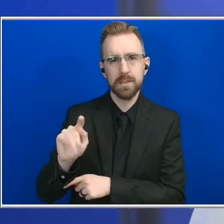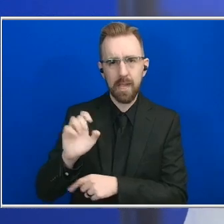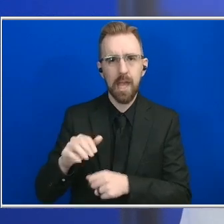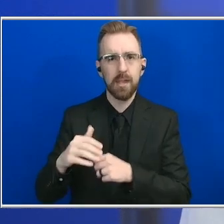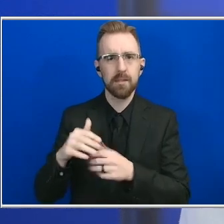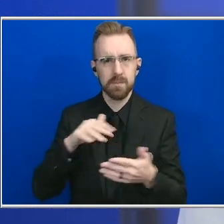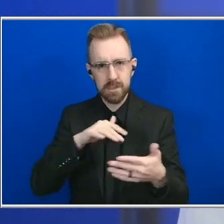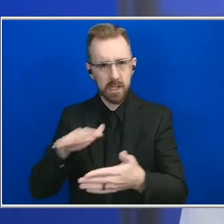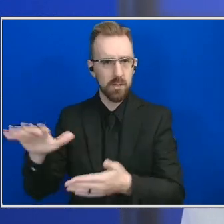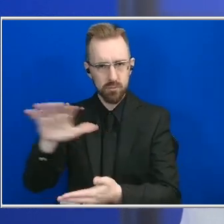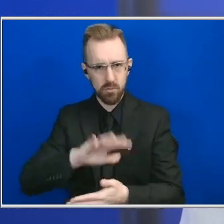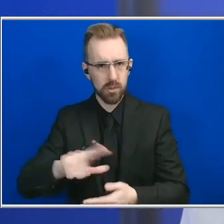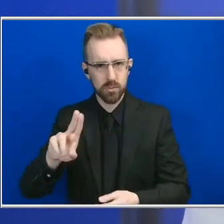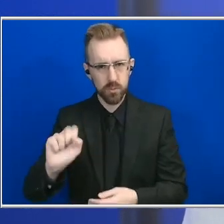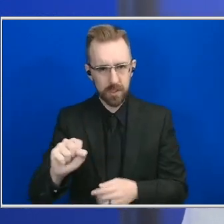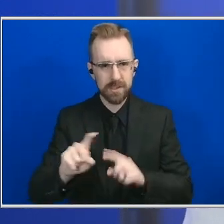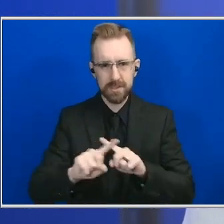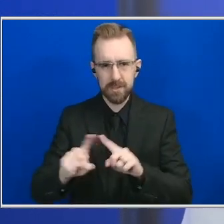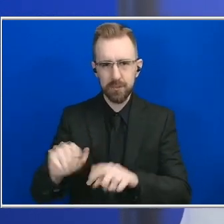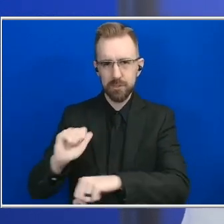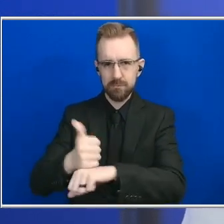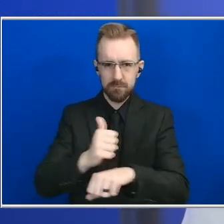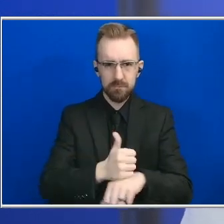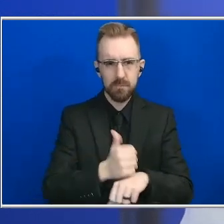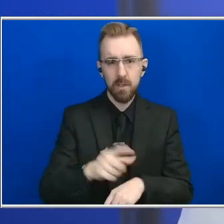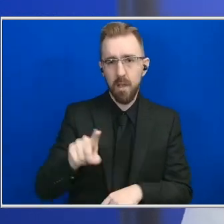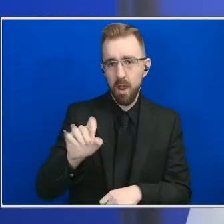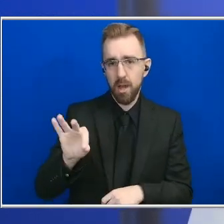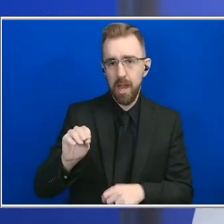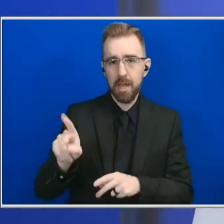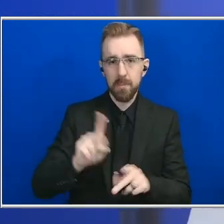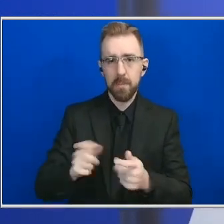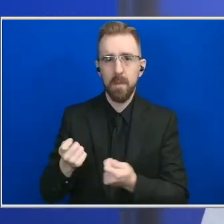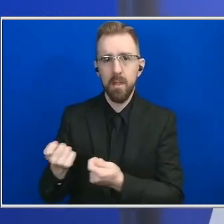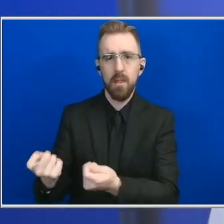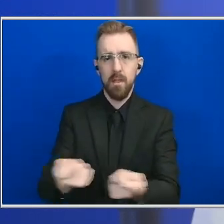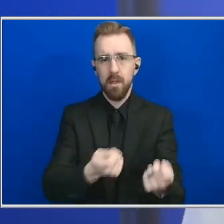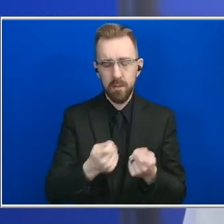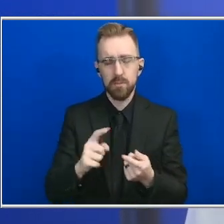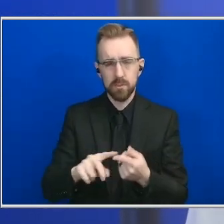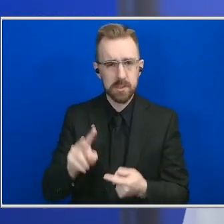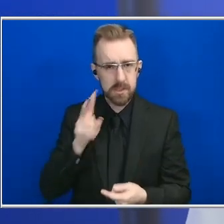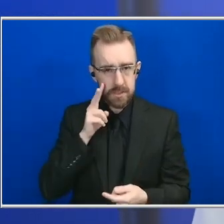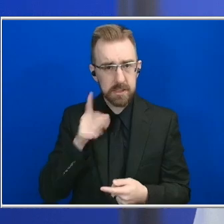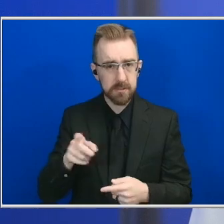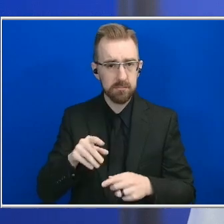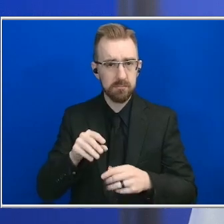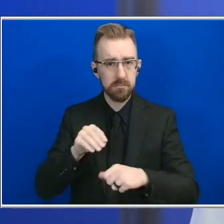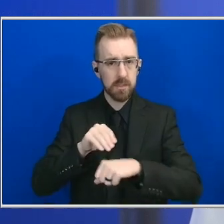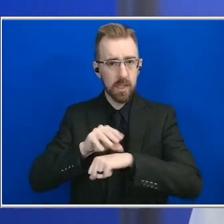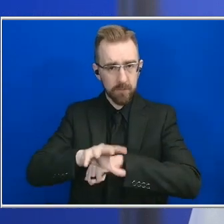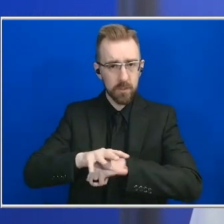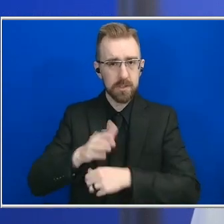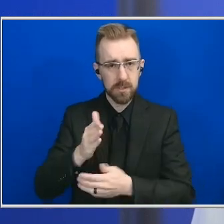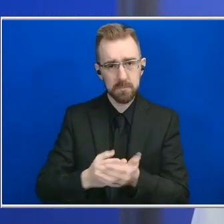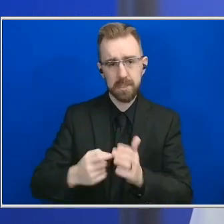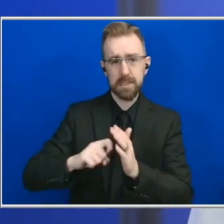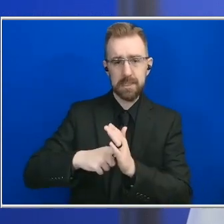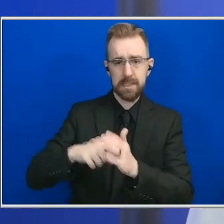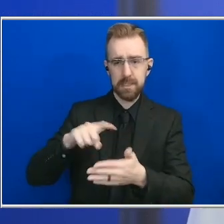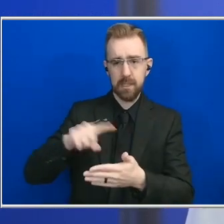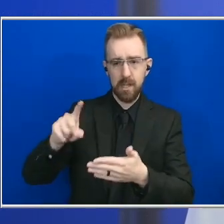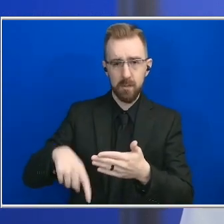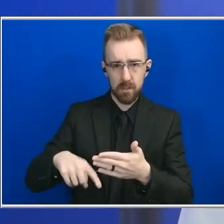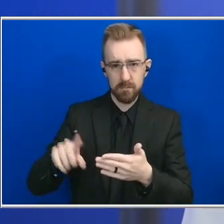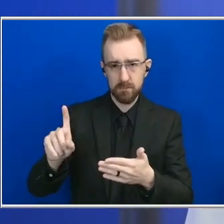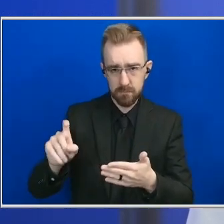sites across the country, and enrolled 190 people to see does it impact some key outcomes. And